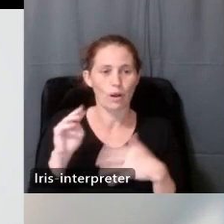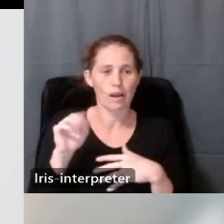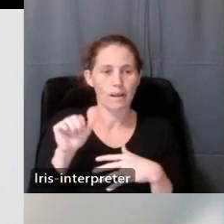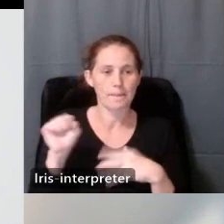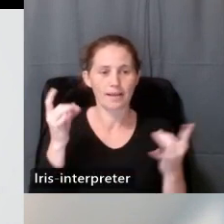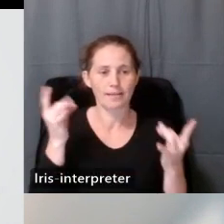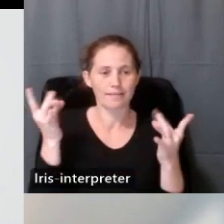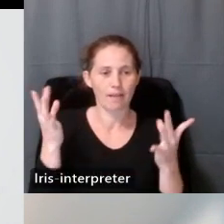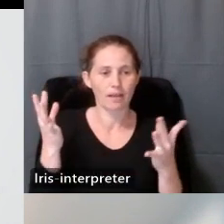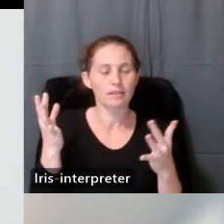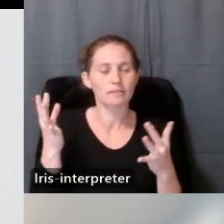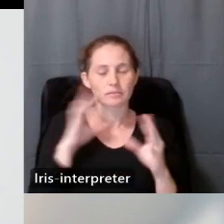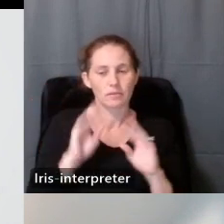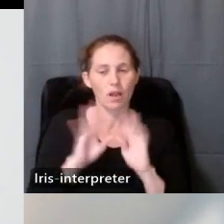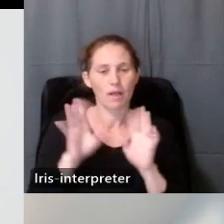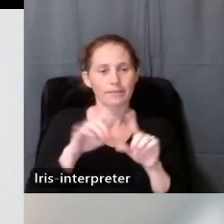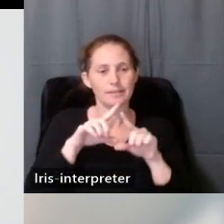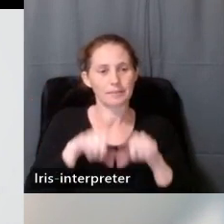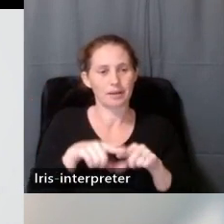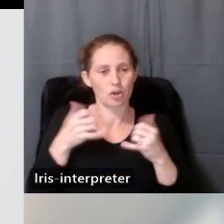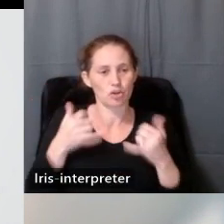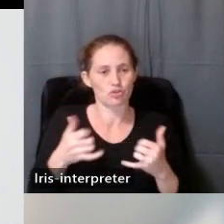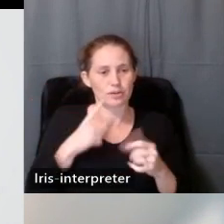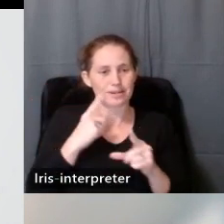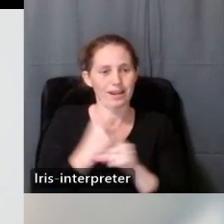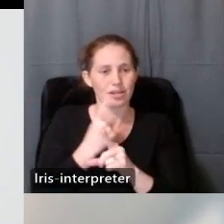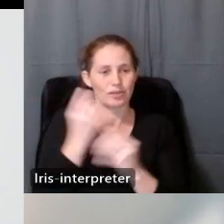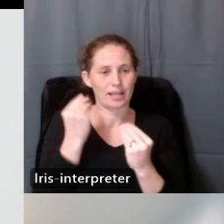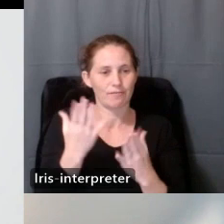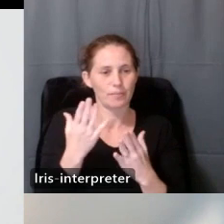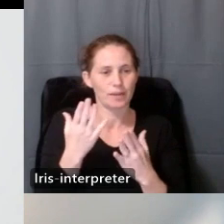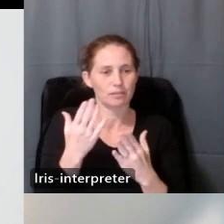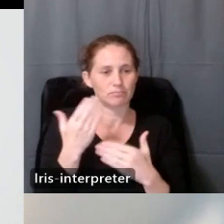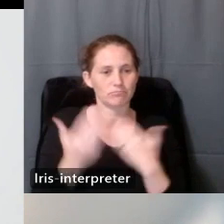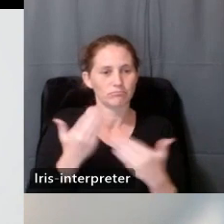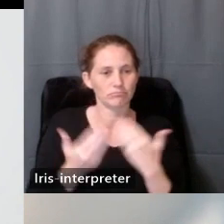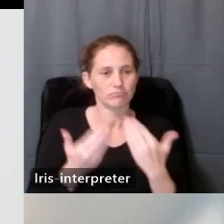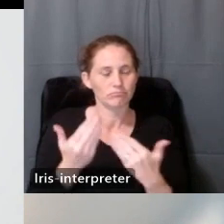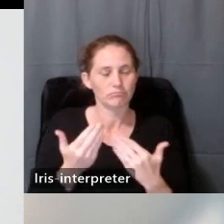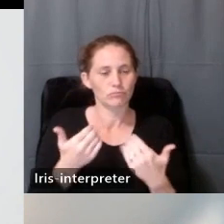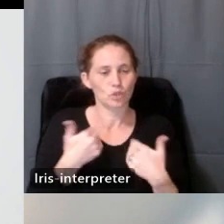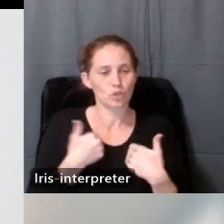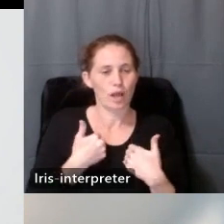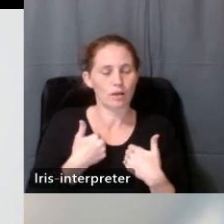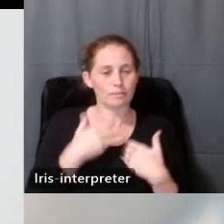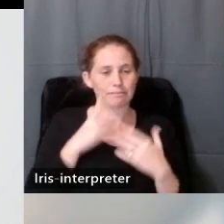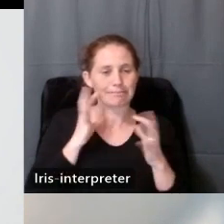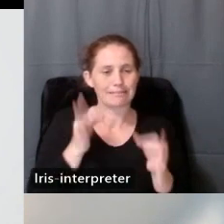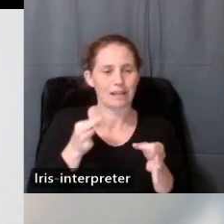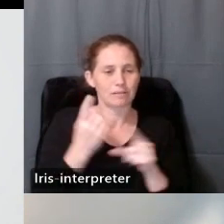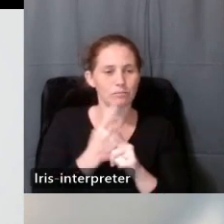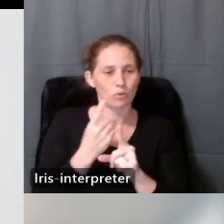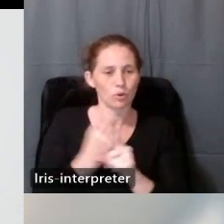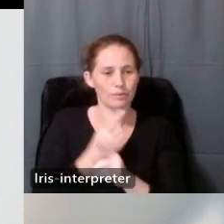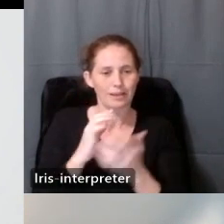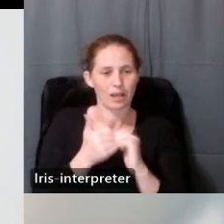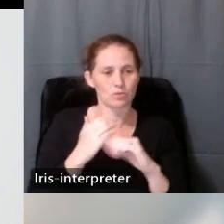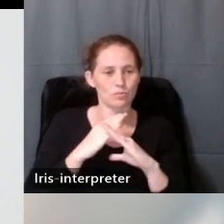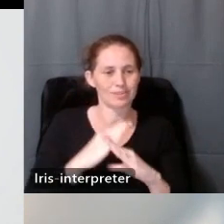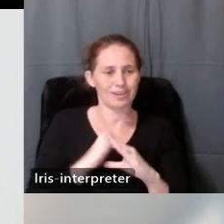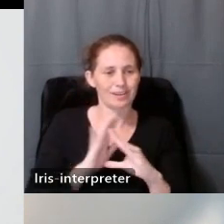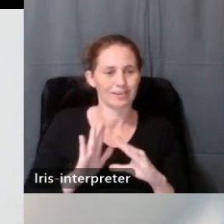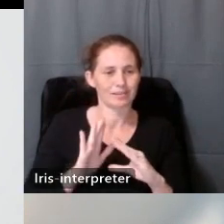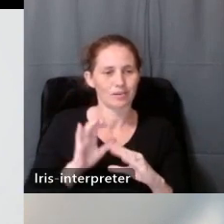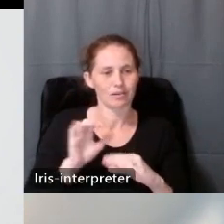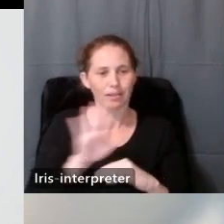violence, obviously depend on current and accurate information to make the correct decisions about how to protect their